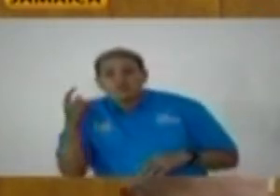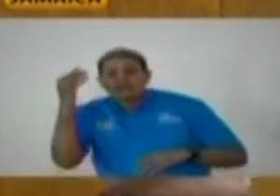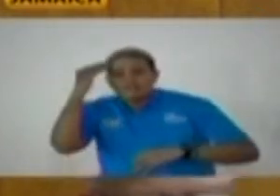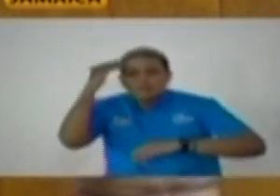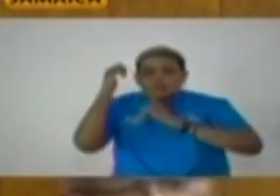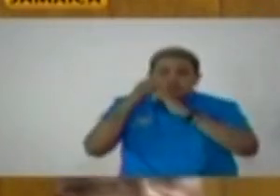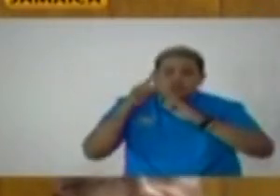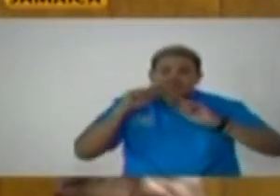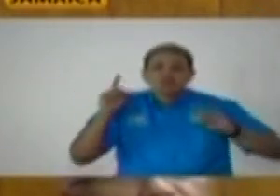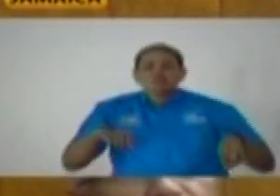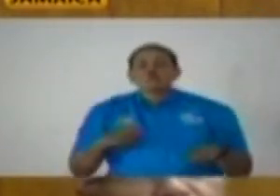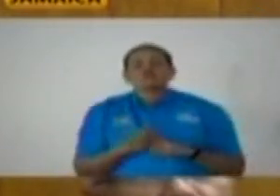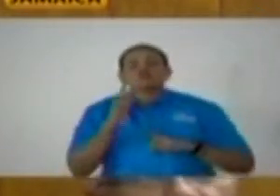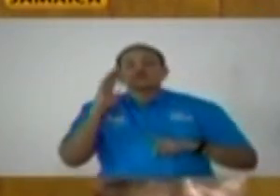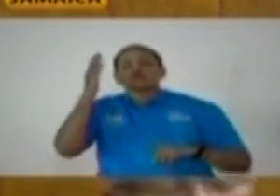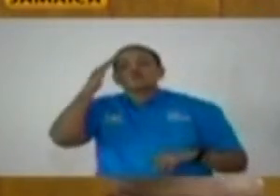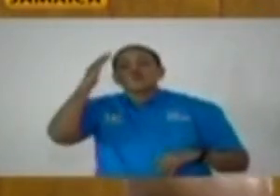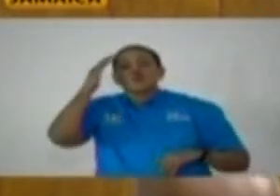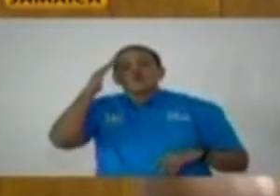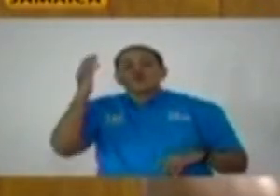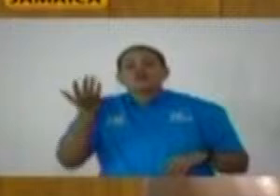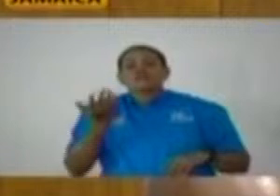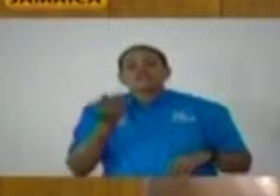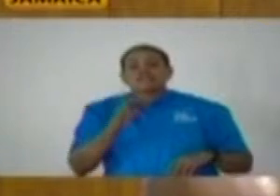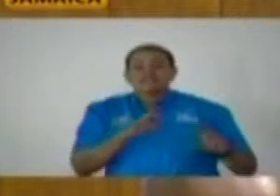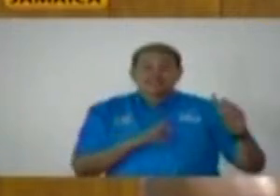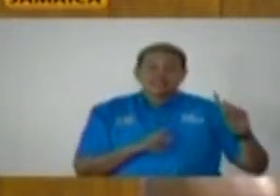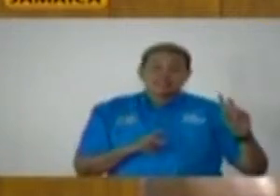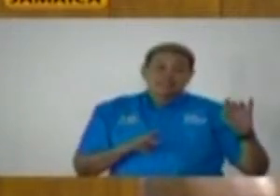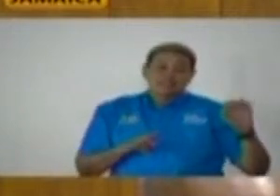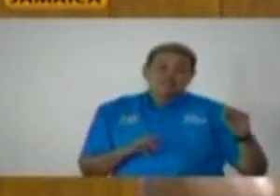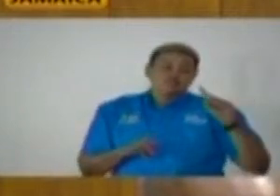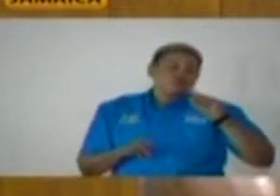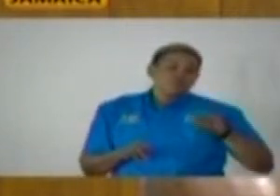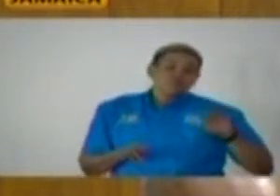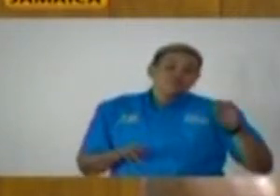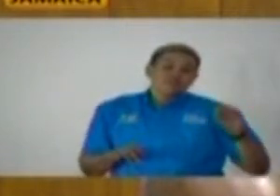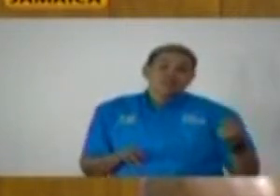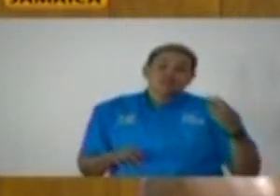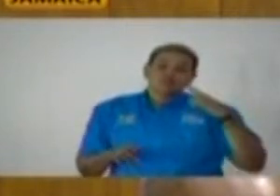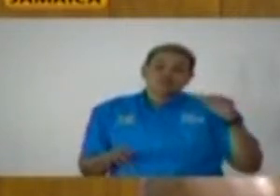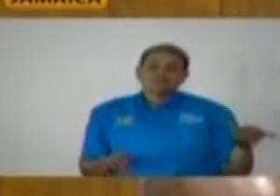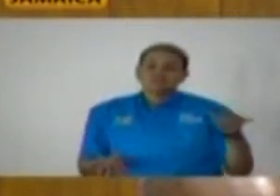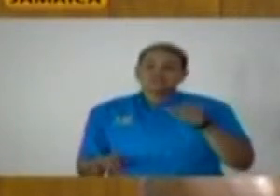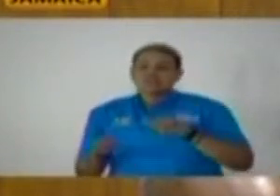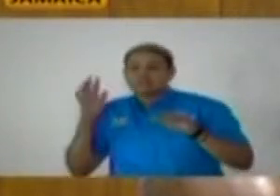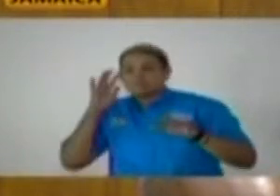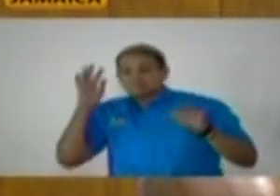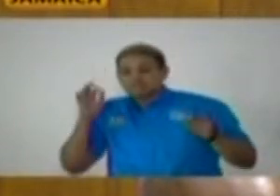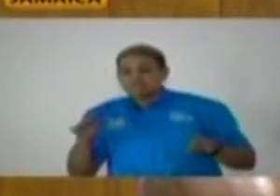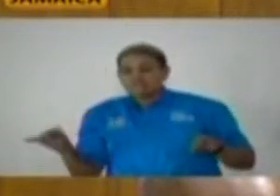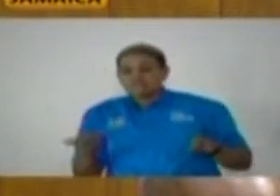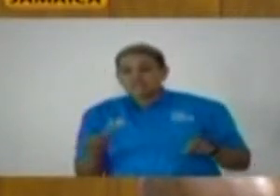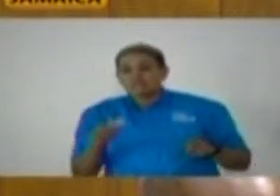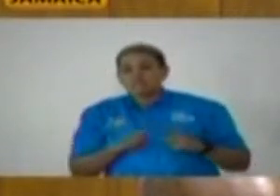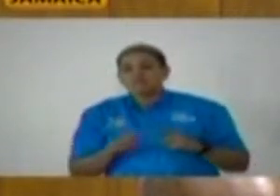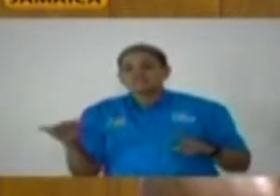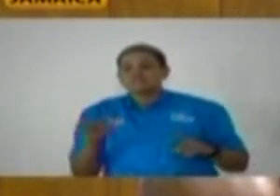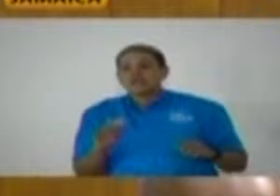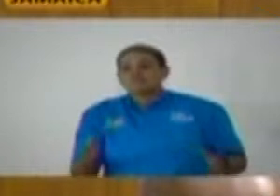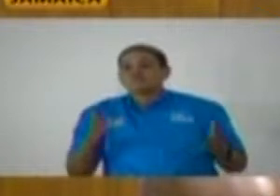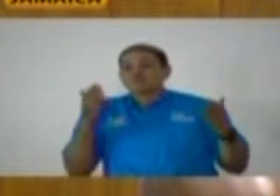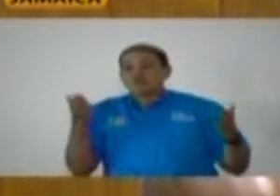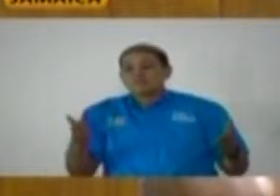with reports, would know the Davies report from the 90s would have had similar conclusions and similar